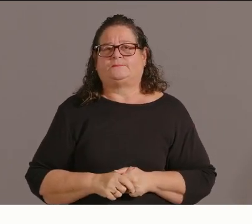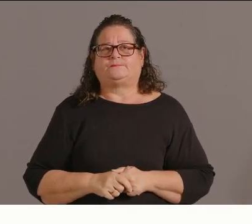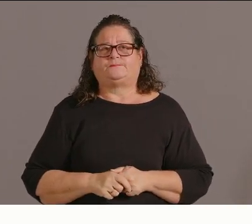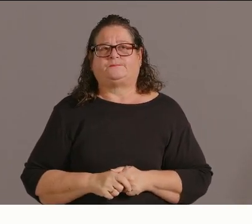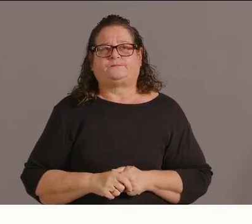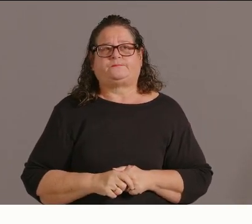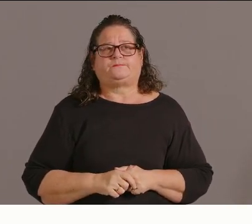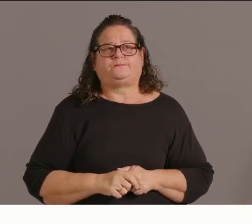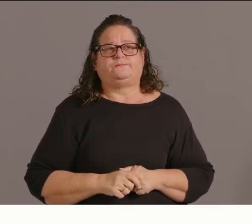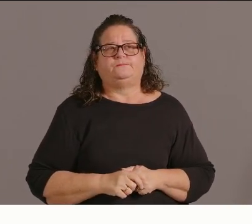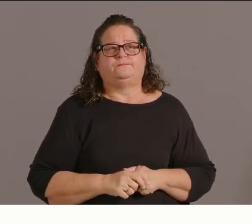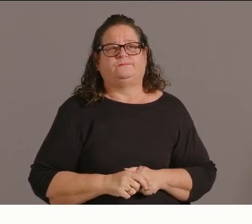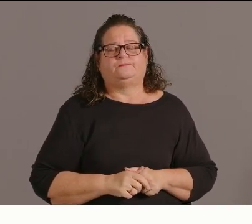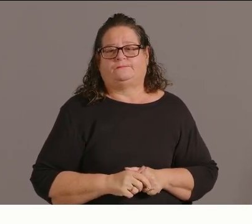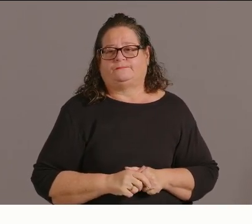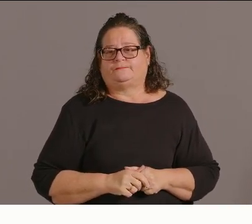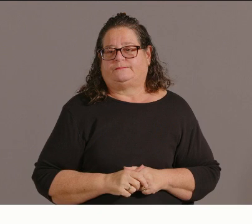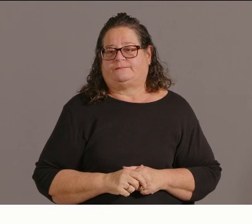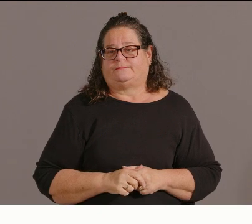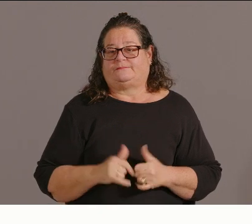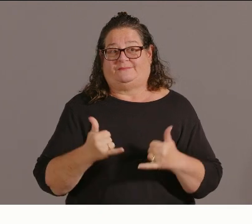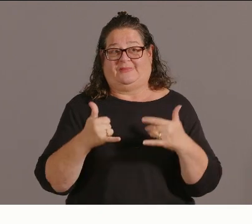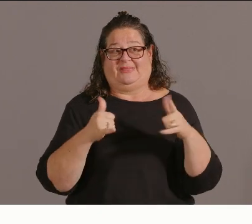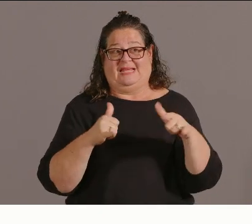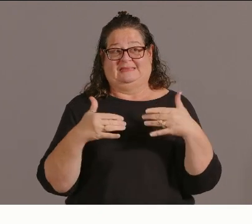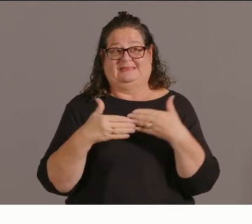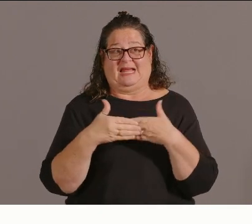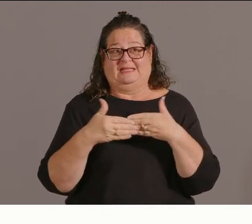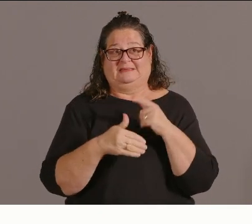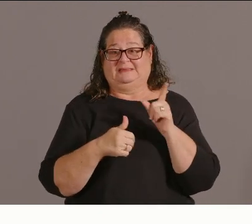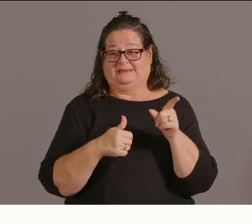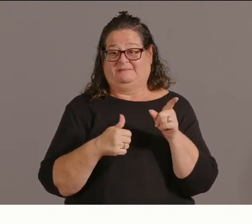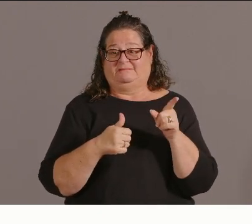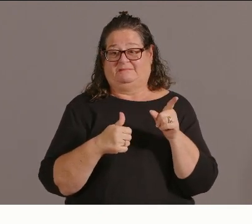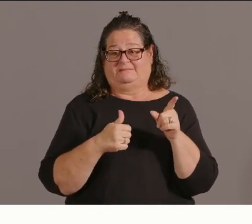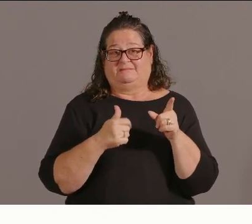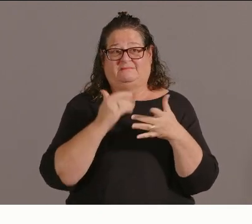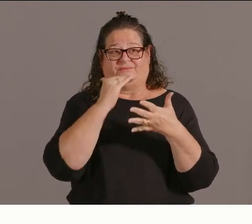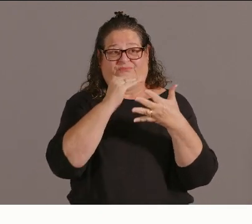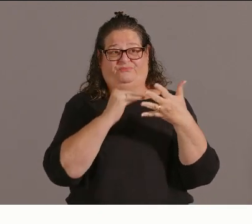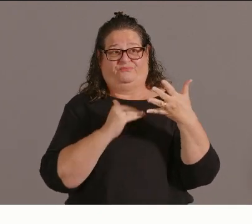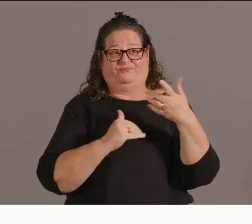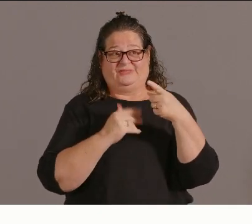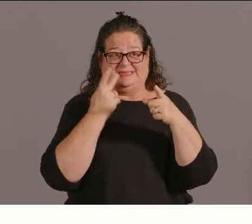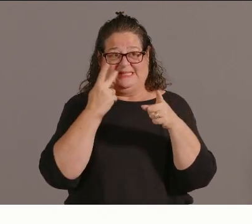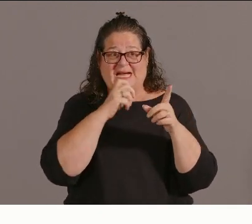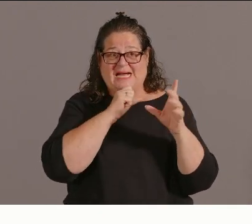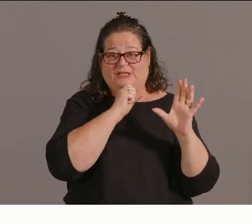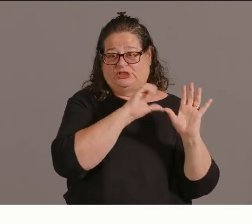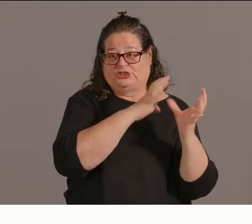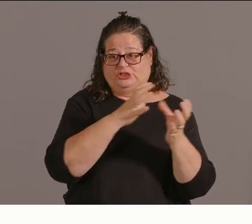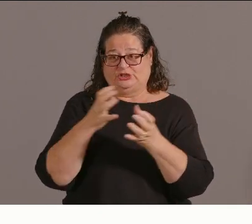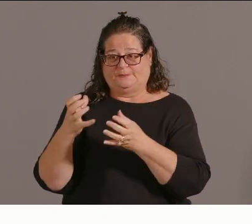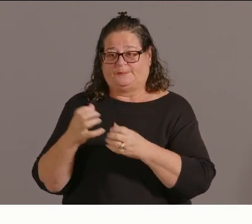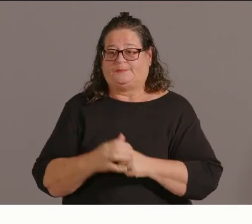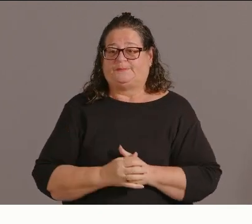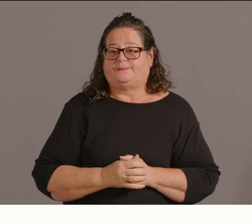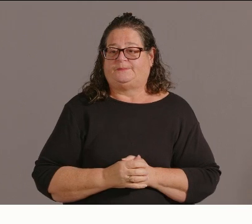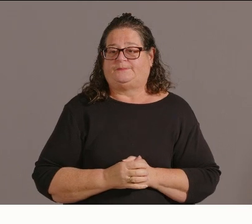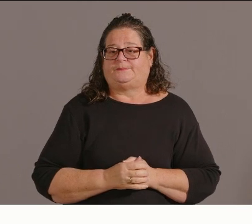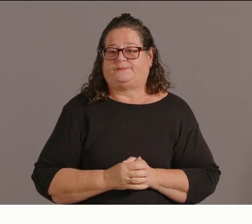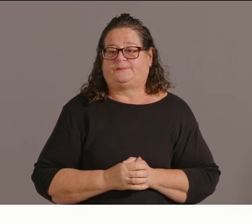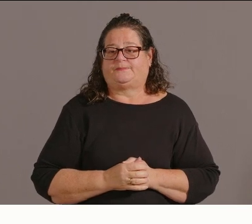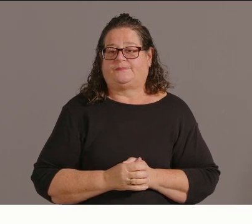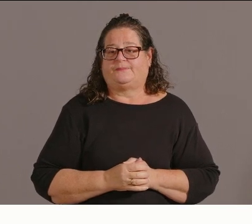So this is the current prioritization. This is our hybrid method. So our age-based criteria, currently our age groups